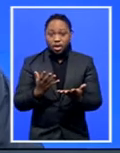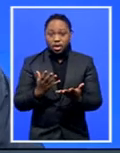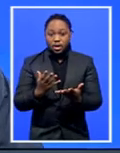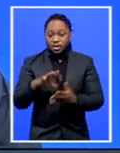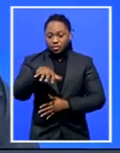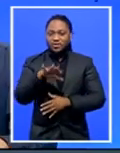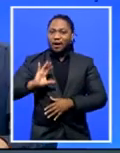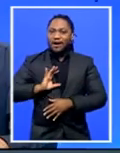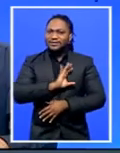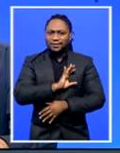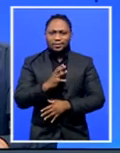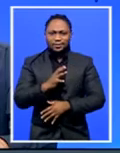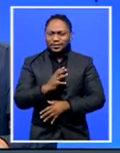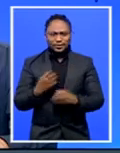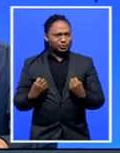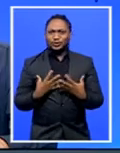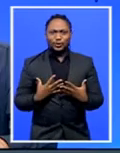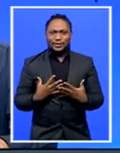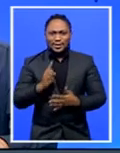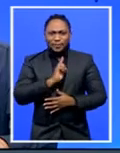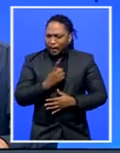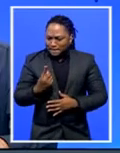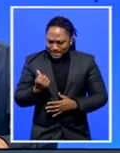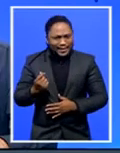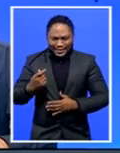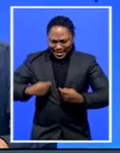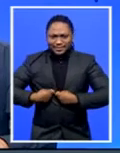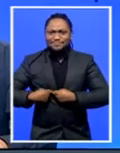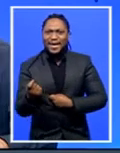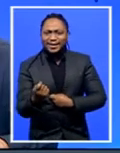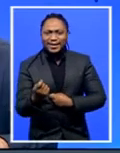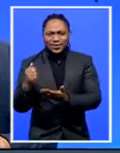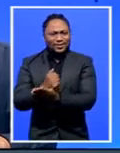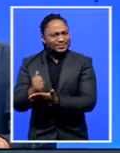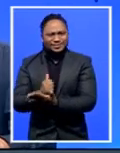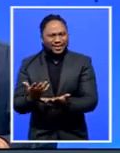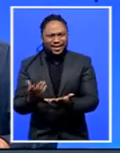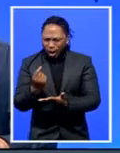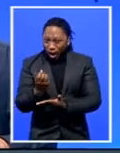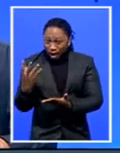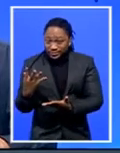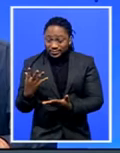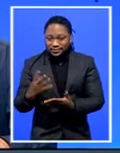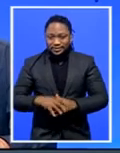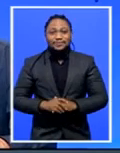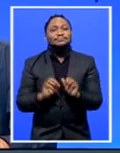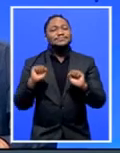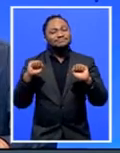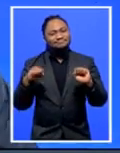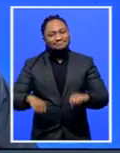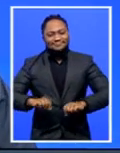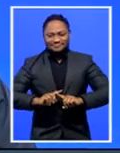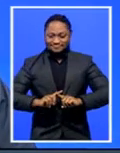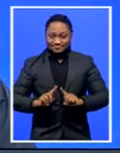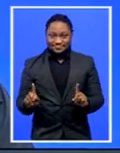Yeah. It's mind-boggling sometimes, because you spend a lot of money to register a party. You spend a lot of money to register a party, but I mean, this is probably the